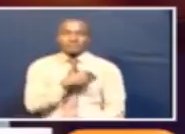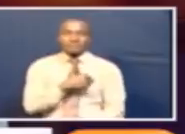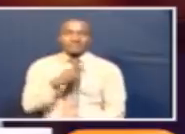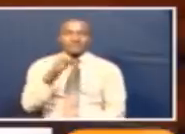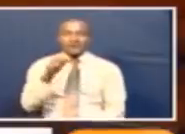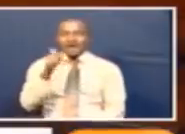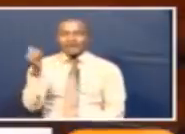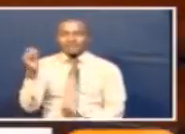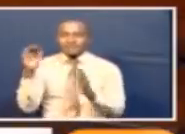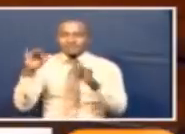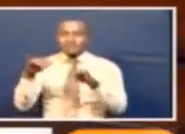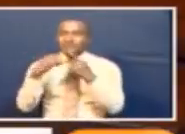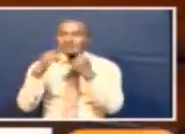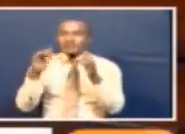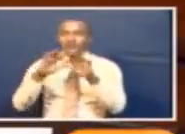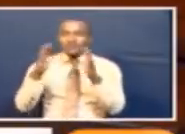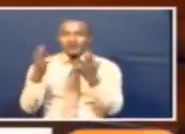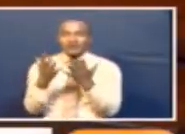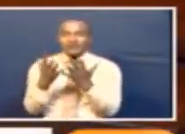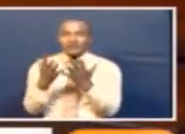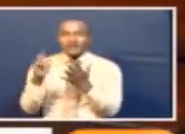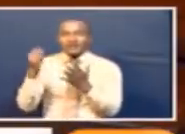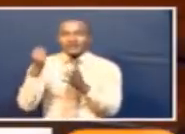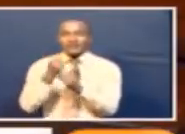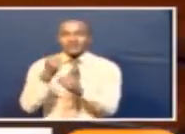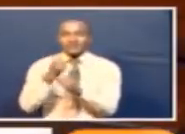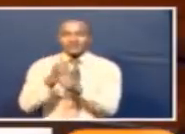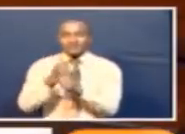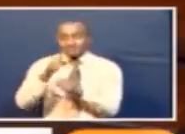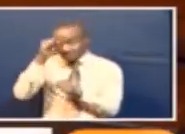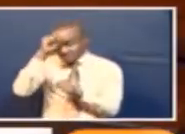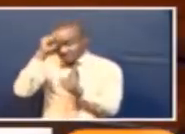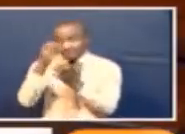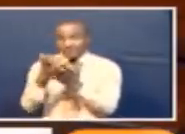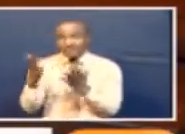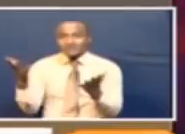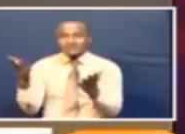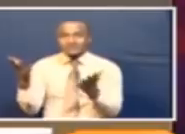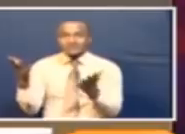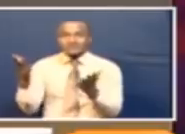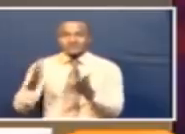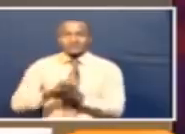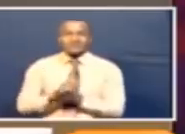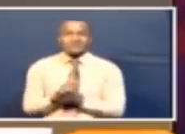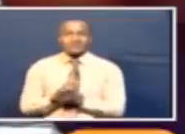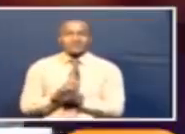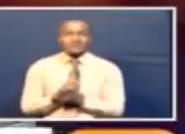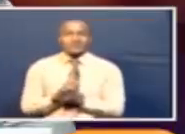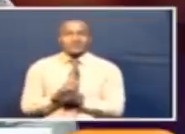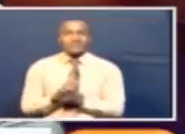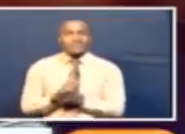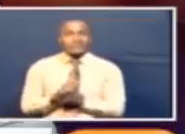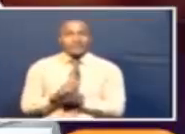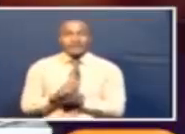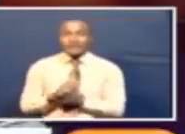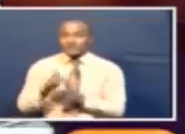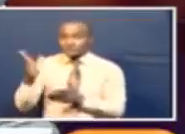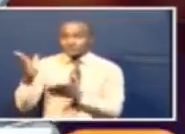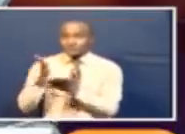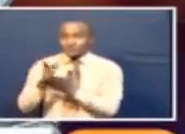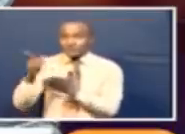conference to tell the world that Kenya is doing some stupid things. Whoa. Yeah. You're saying stupid? I mean, this is stupid. Actually, it's